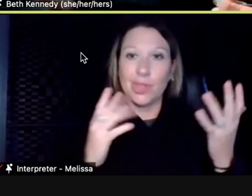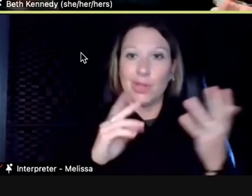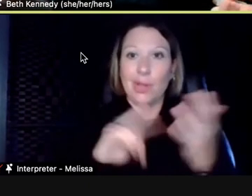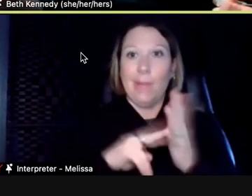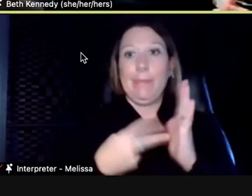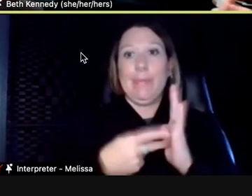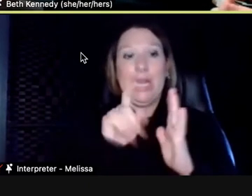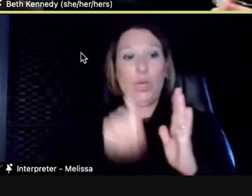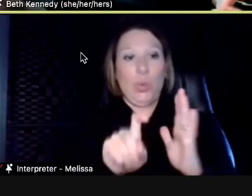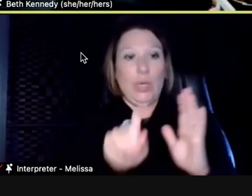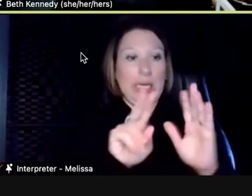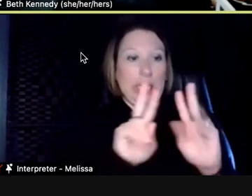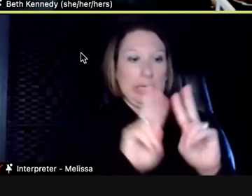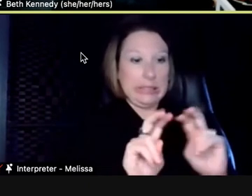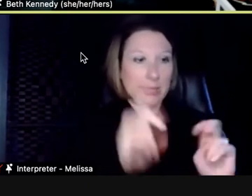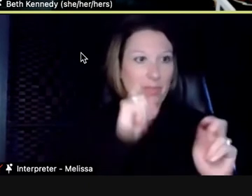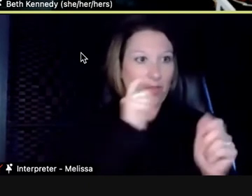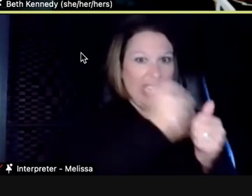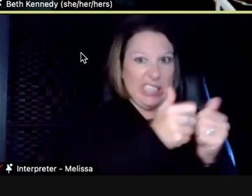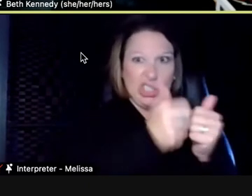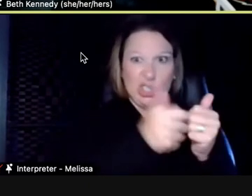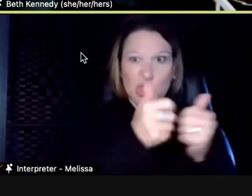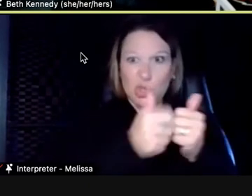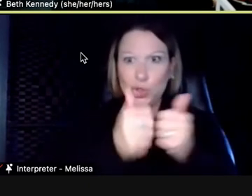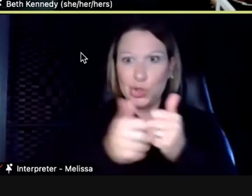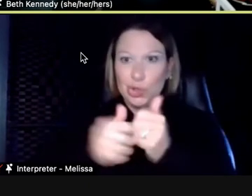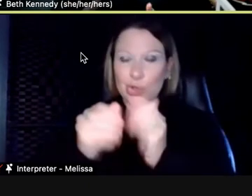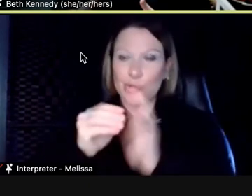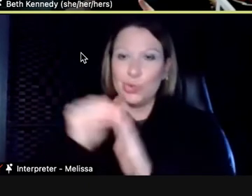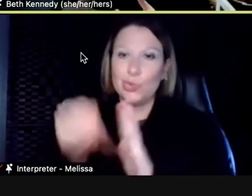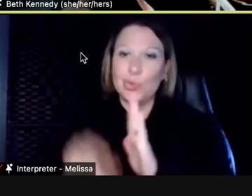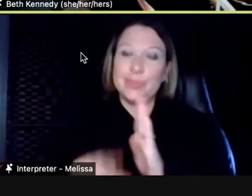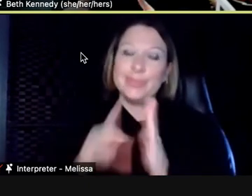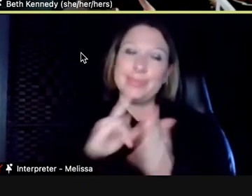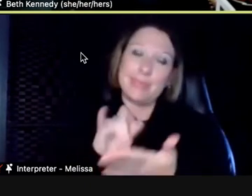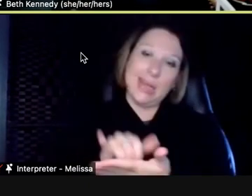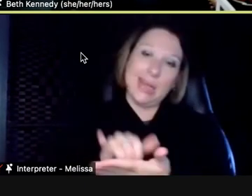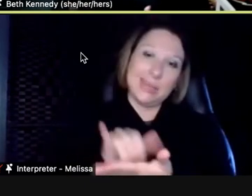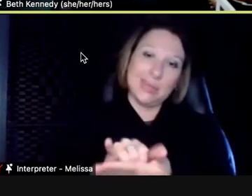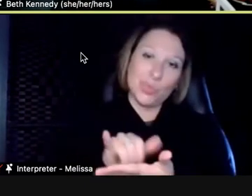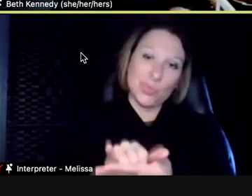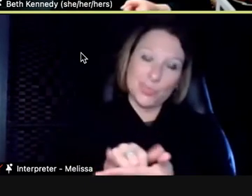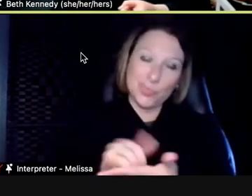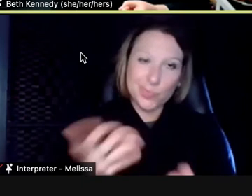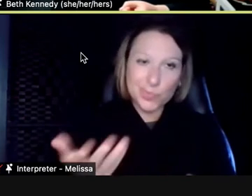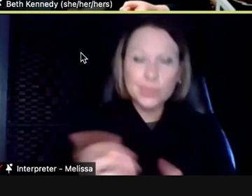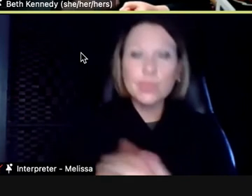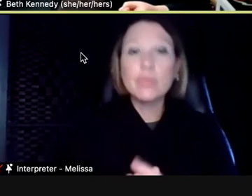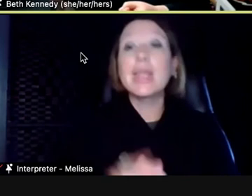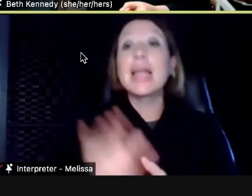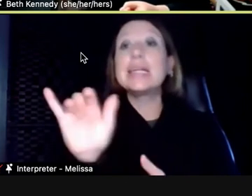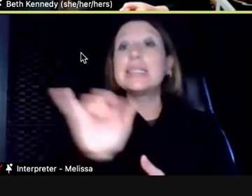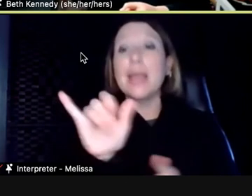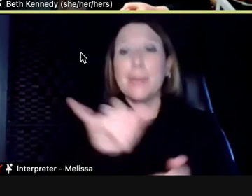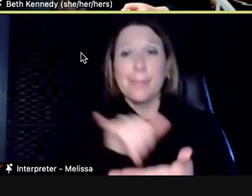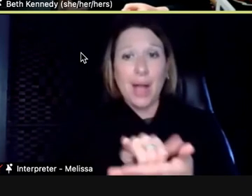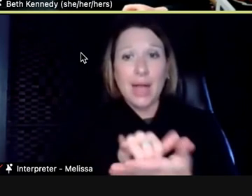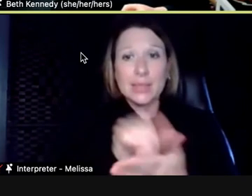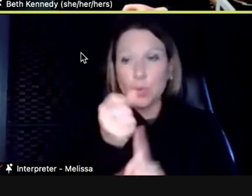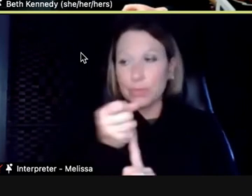assessment for every student, and that's not possible. Nor is it possible to pull out a kid and get an